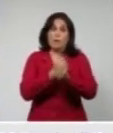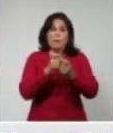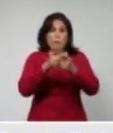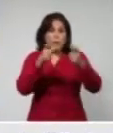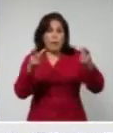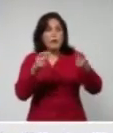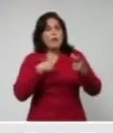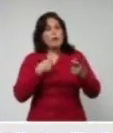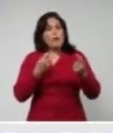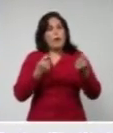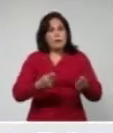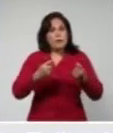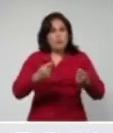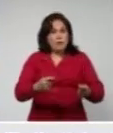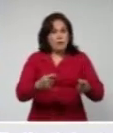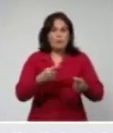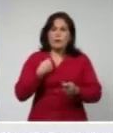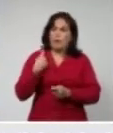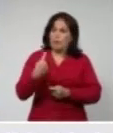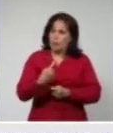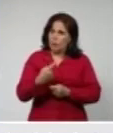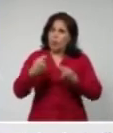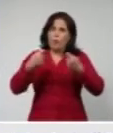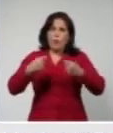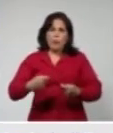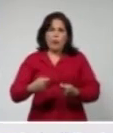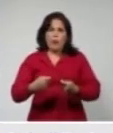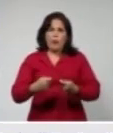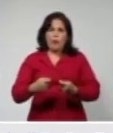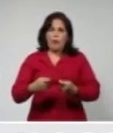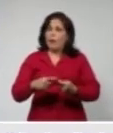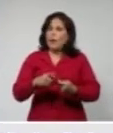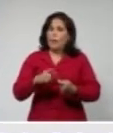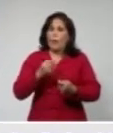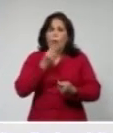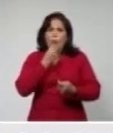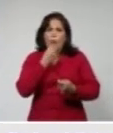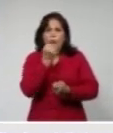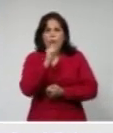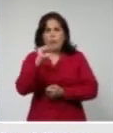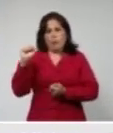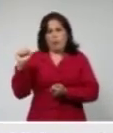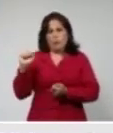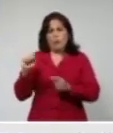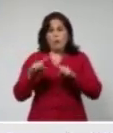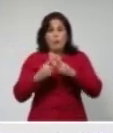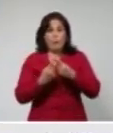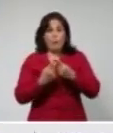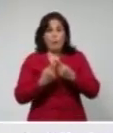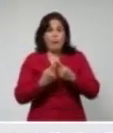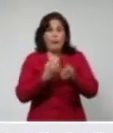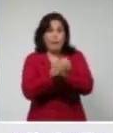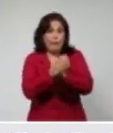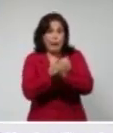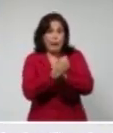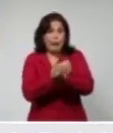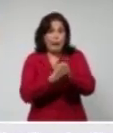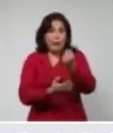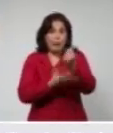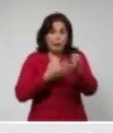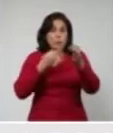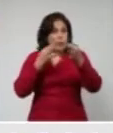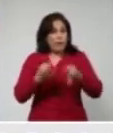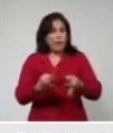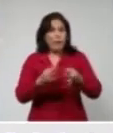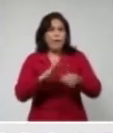figure since the pandemic began on March 11th, it stands at 31.7